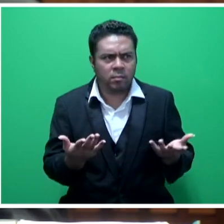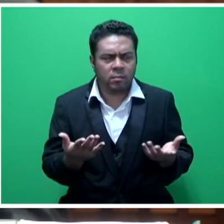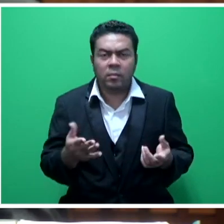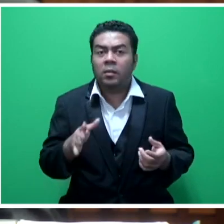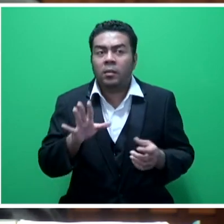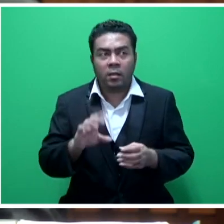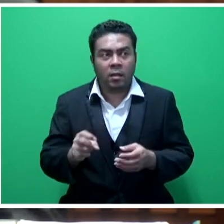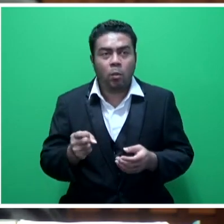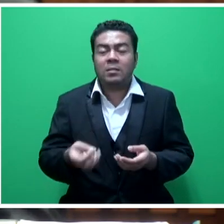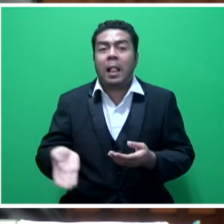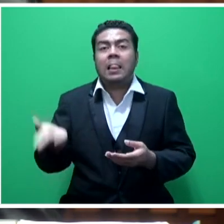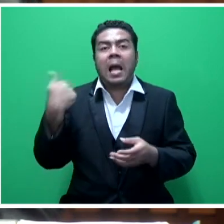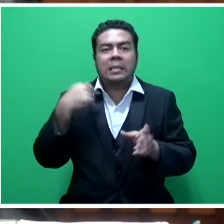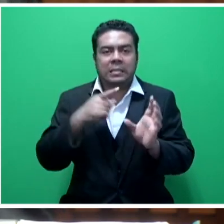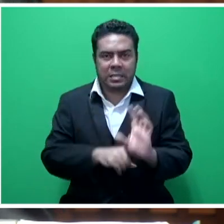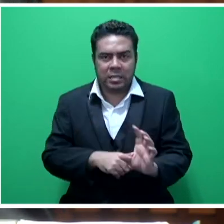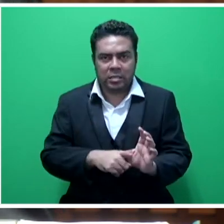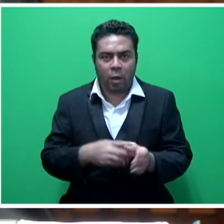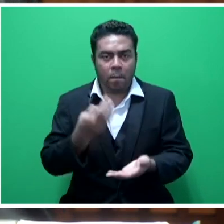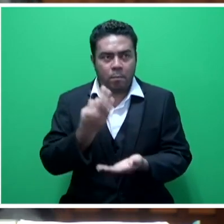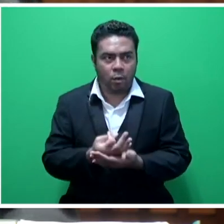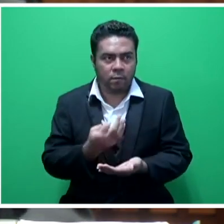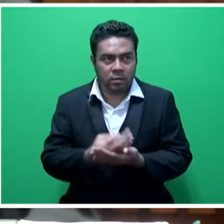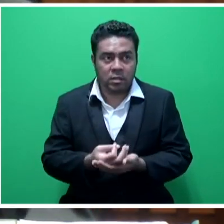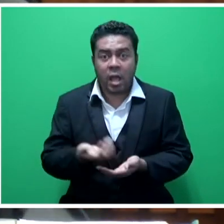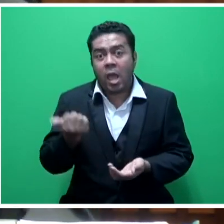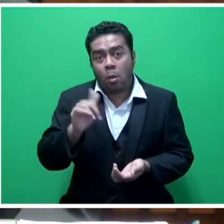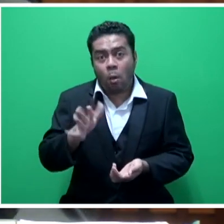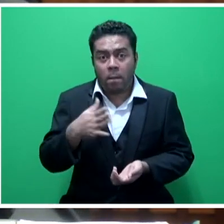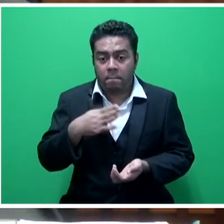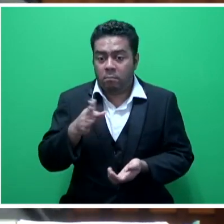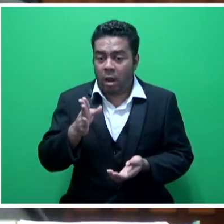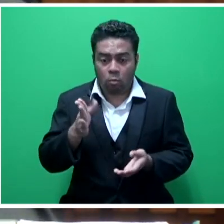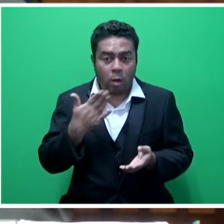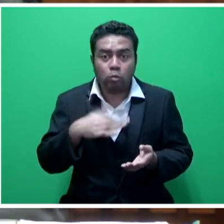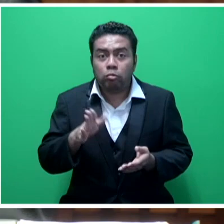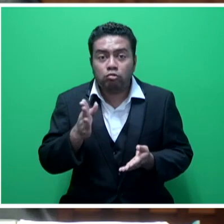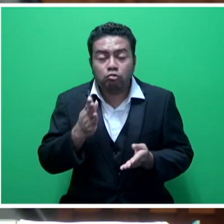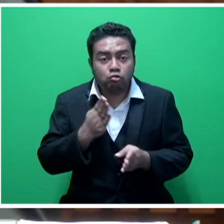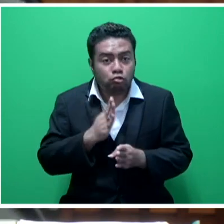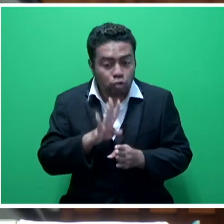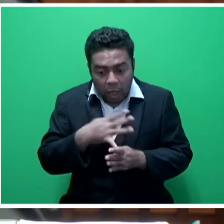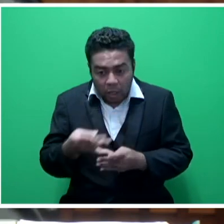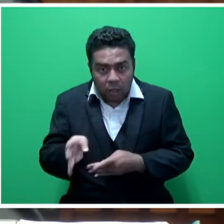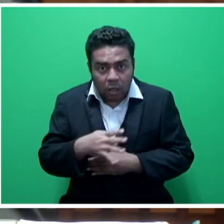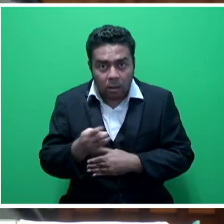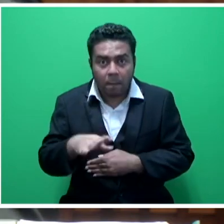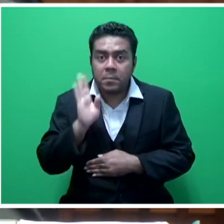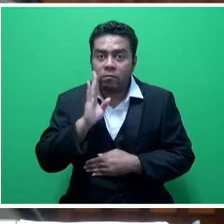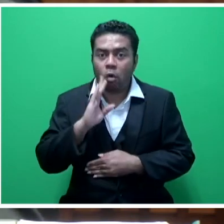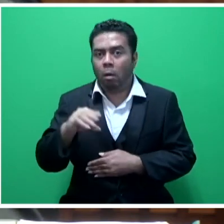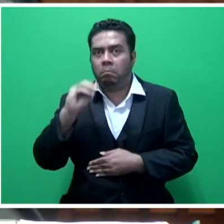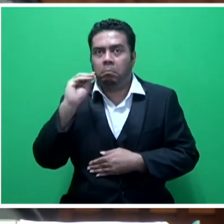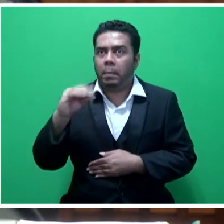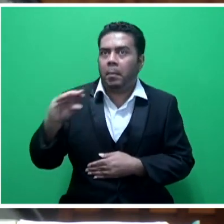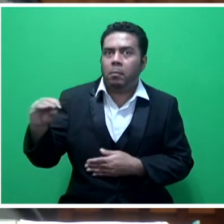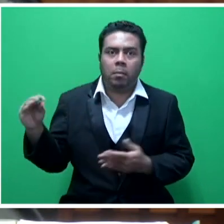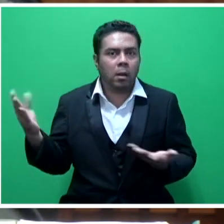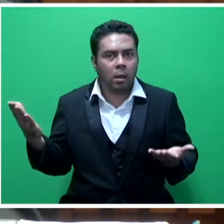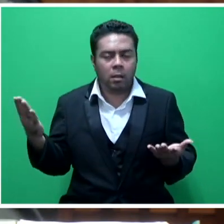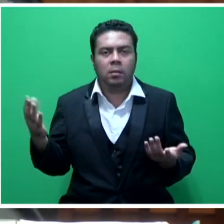there were last year's profits, had anyone actually bothered to check financial year Jan to December. Mr. Speaker, sir, we